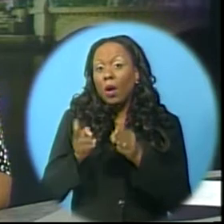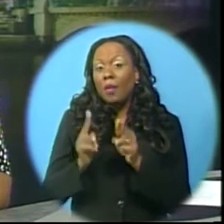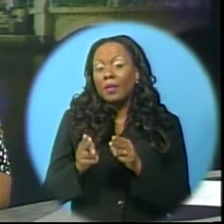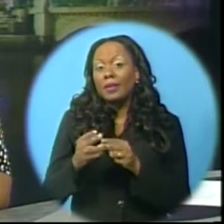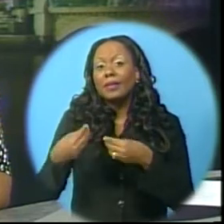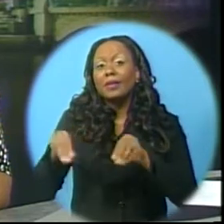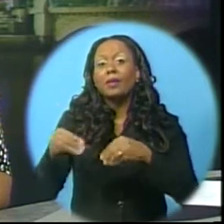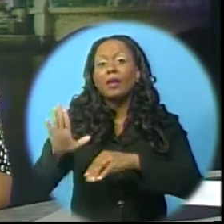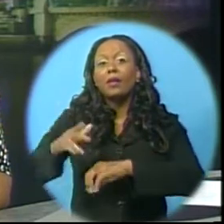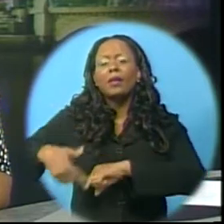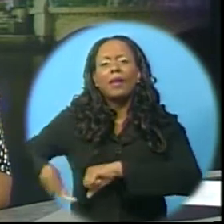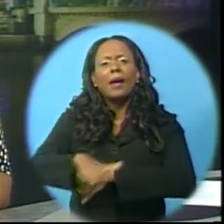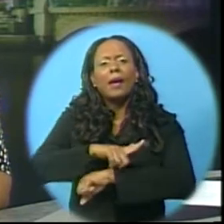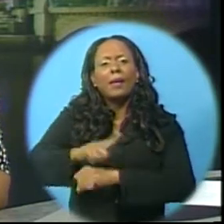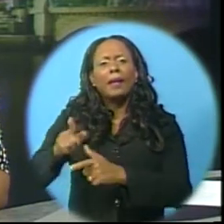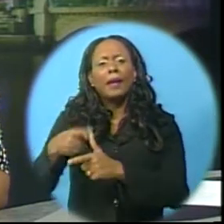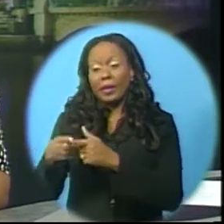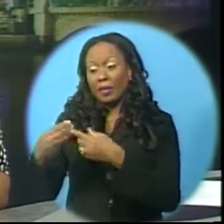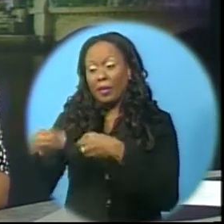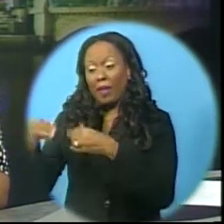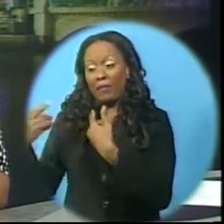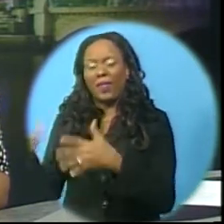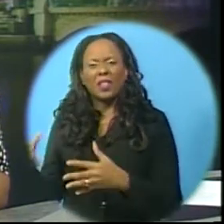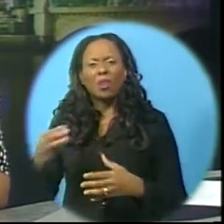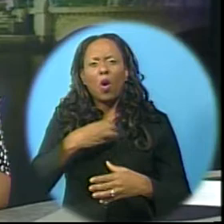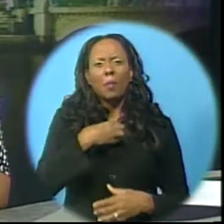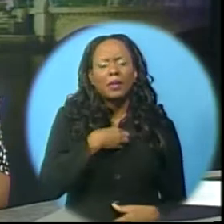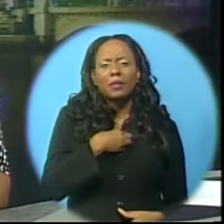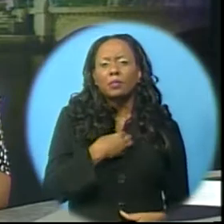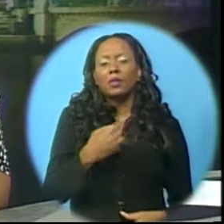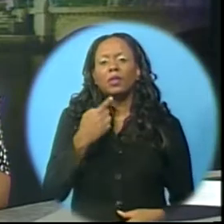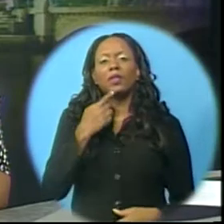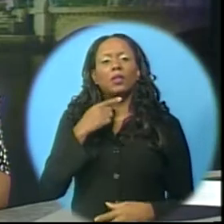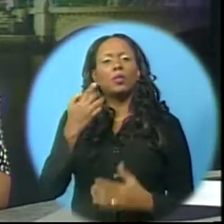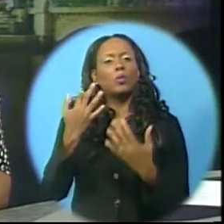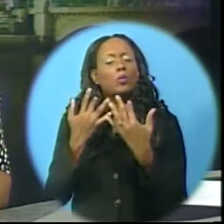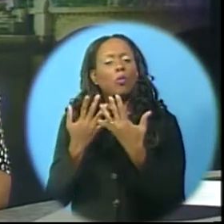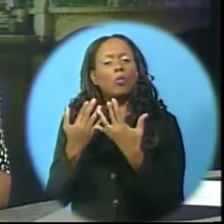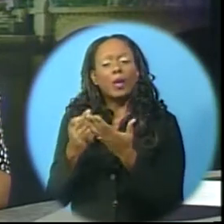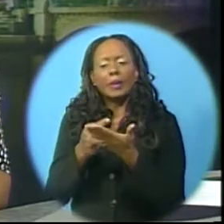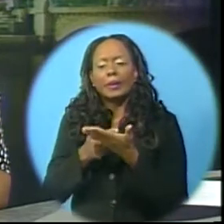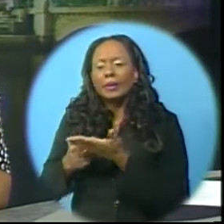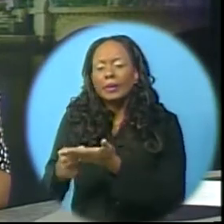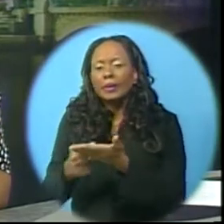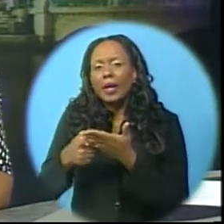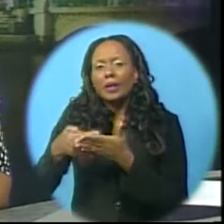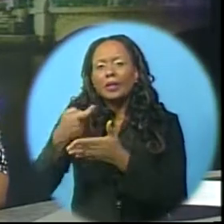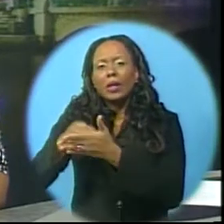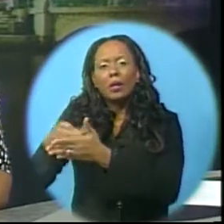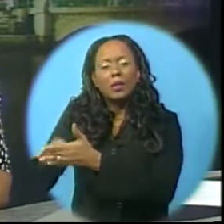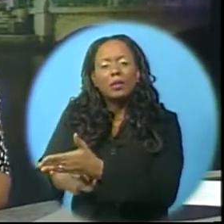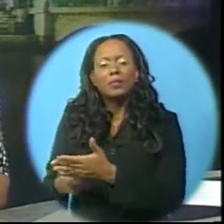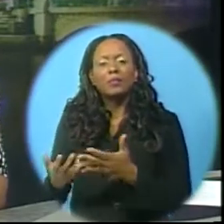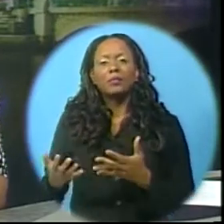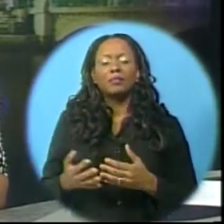your land and then complain about it after. The former Chief Town Planner says there's always room for negotiation.